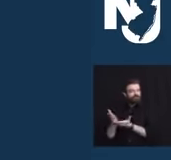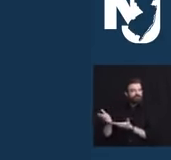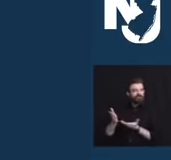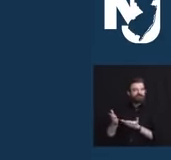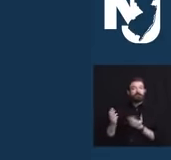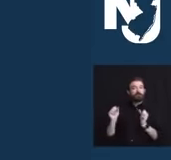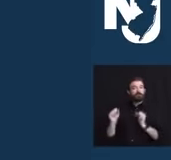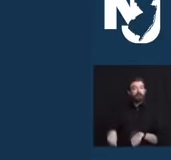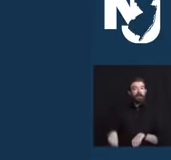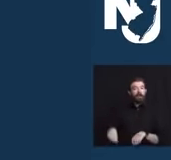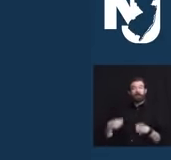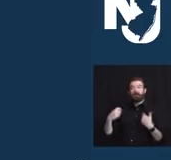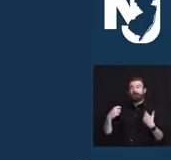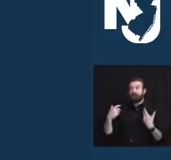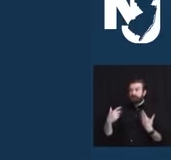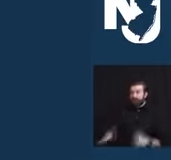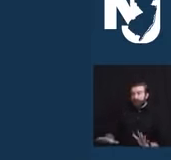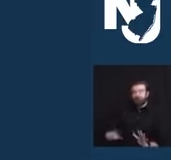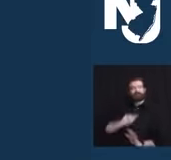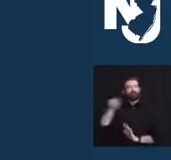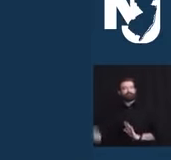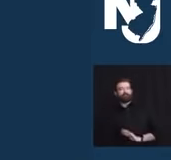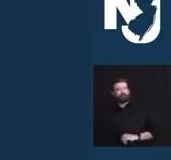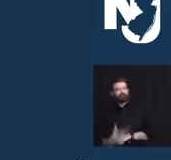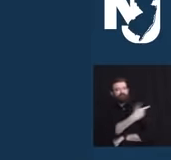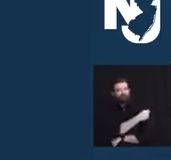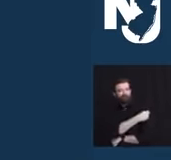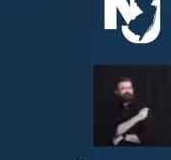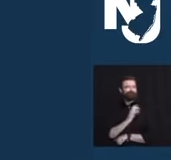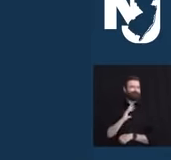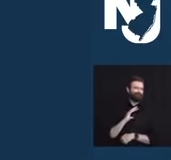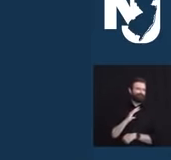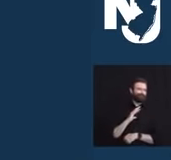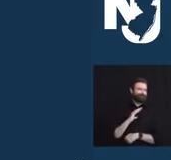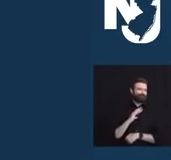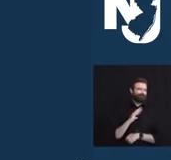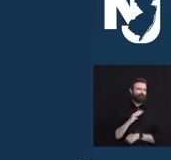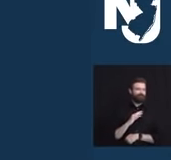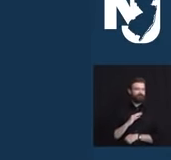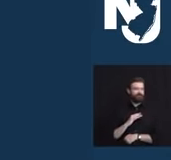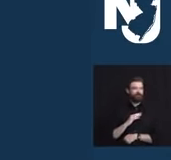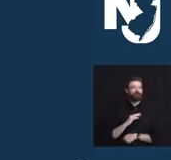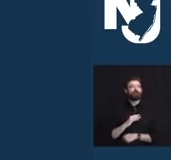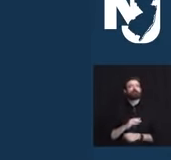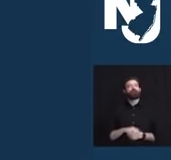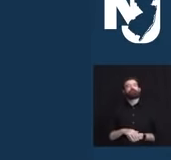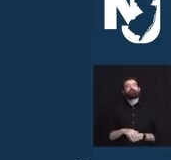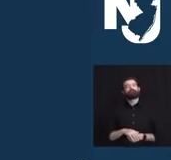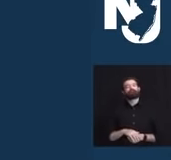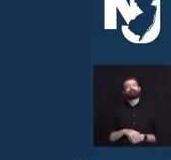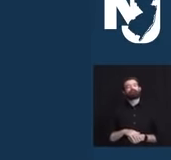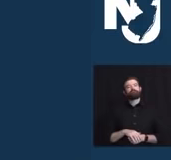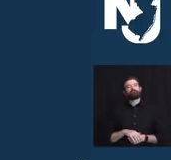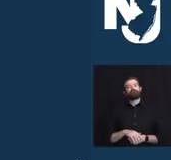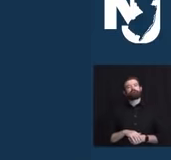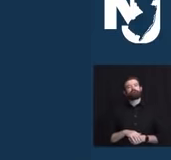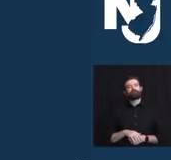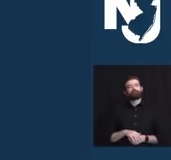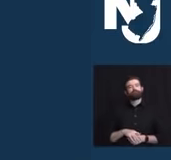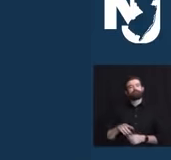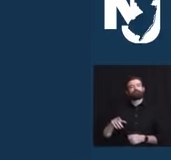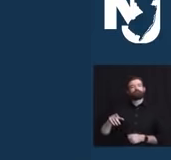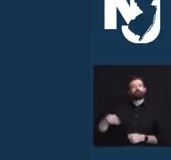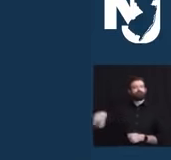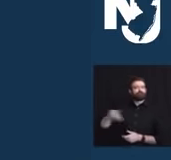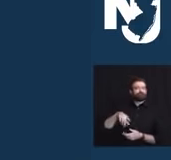may add, a knockoff on Souls to the Polls, which is a similar notion of folks worshiping and going to vote. This